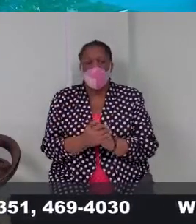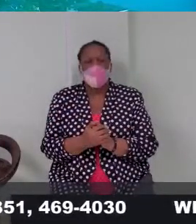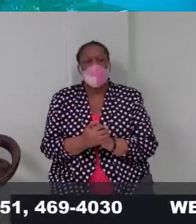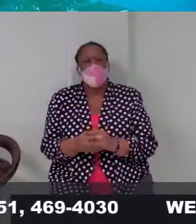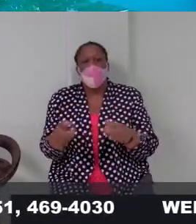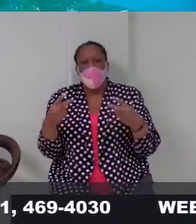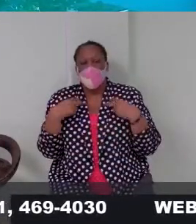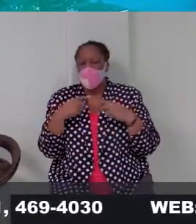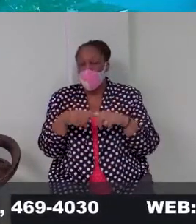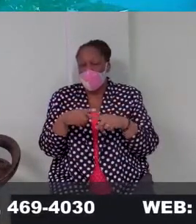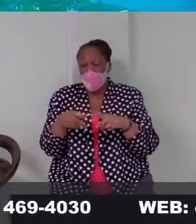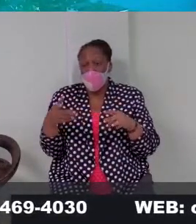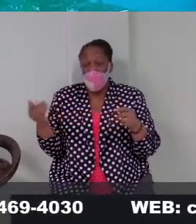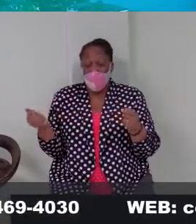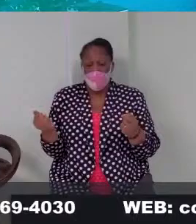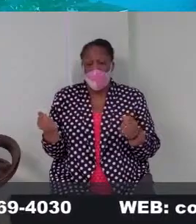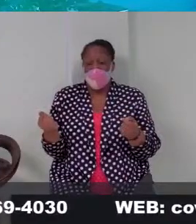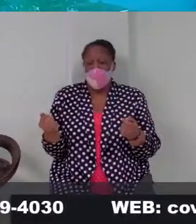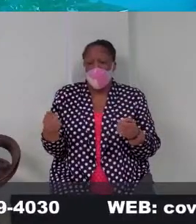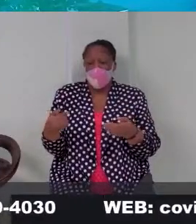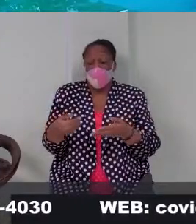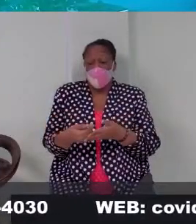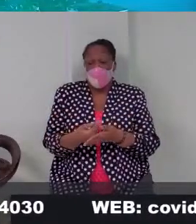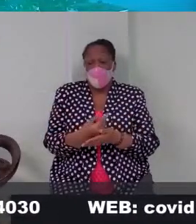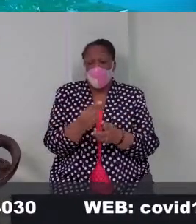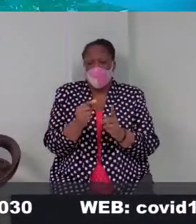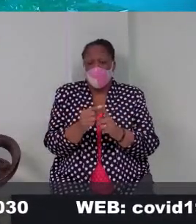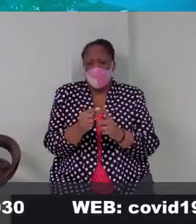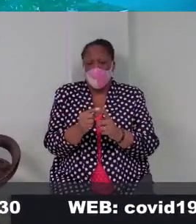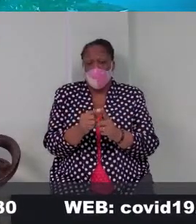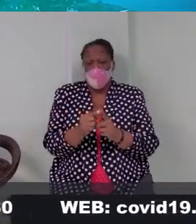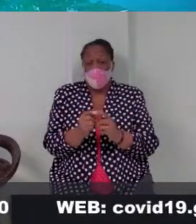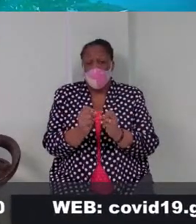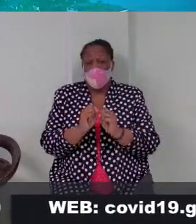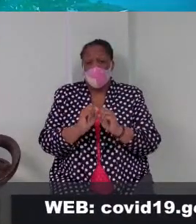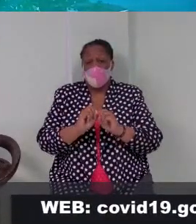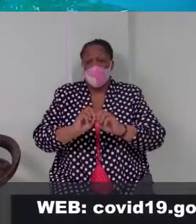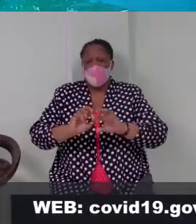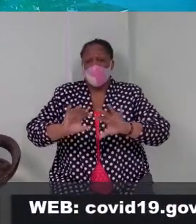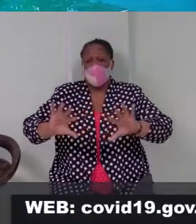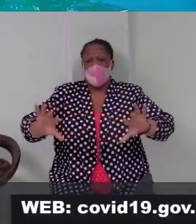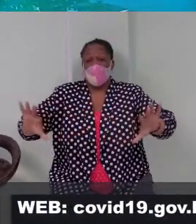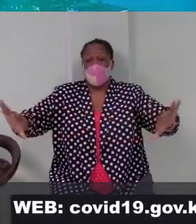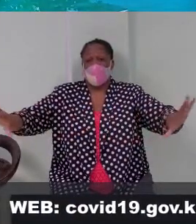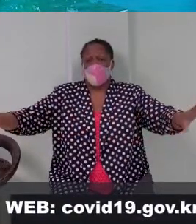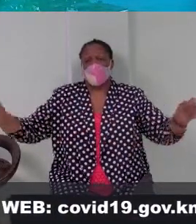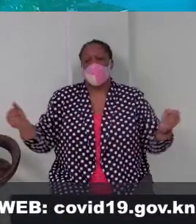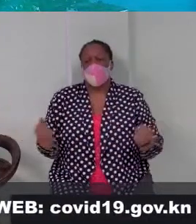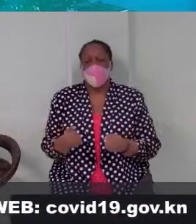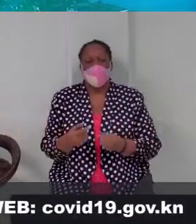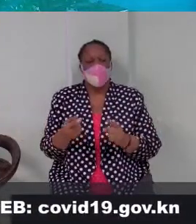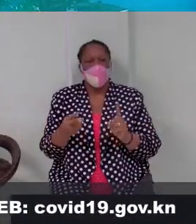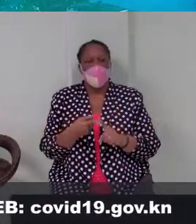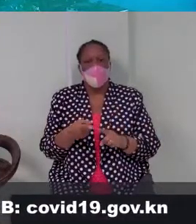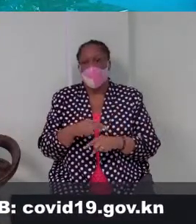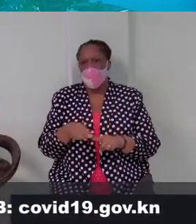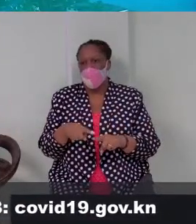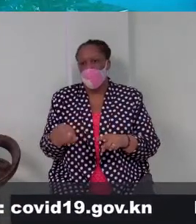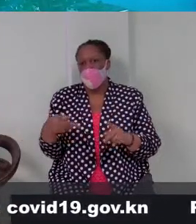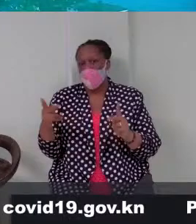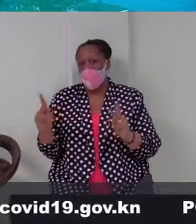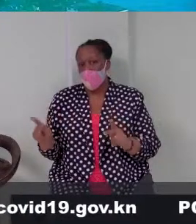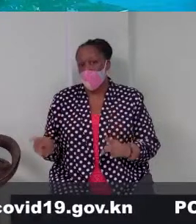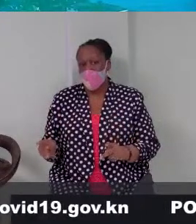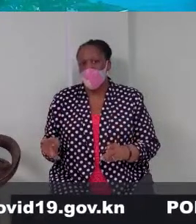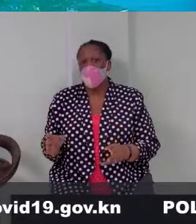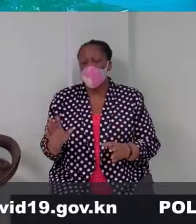events. New terminology, super spreader events. I now invite Superintendent Cromwell